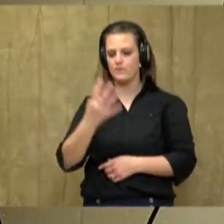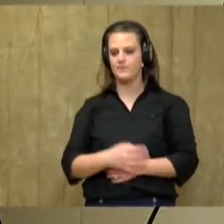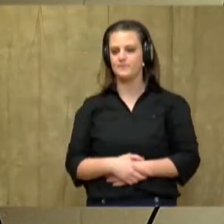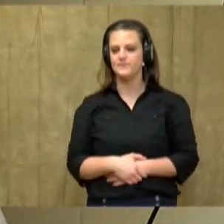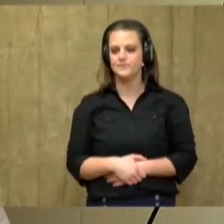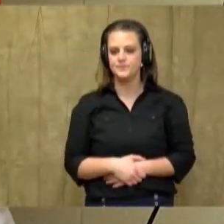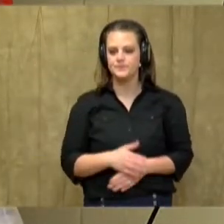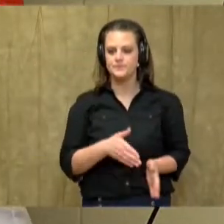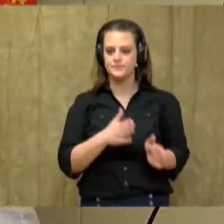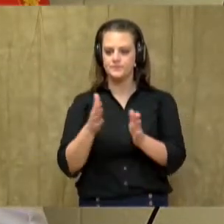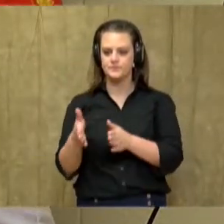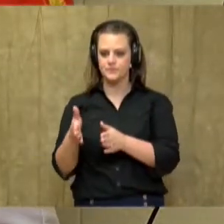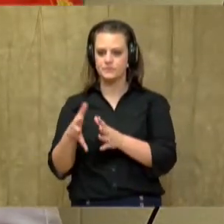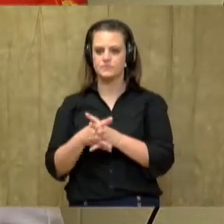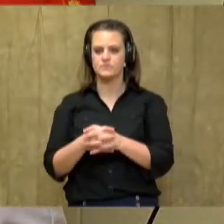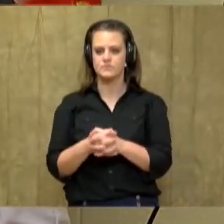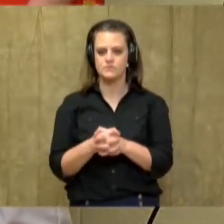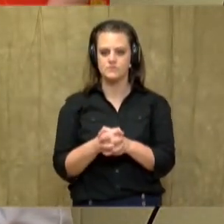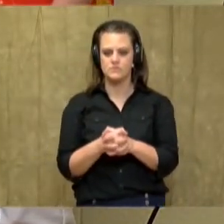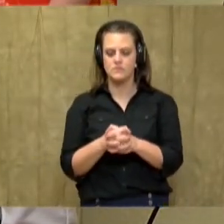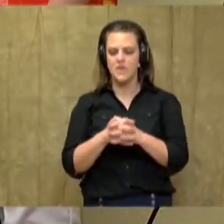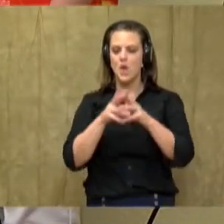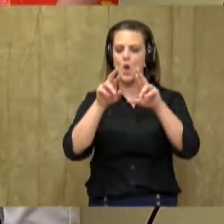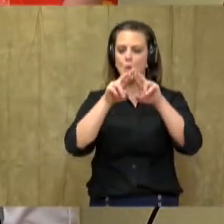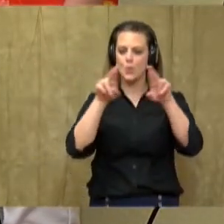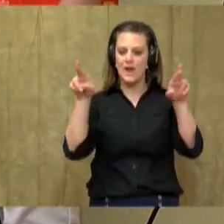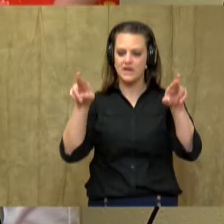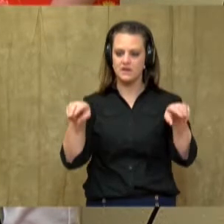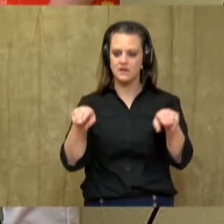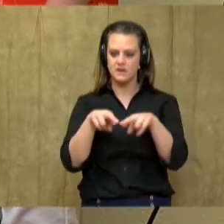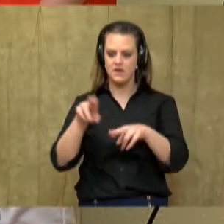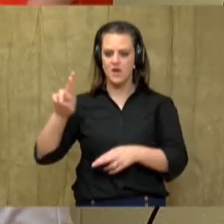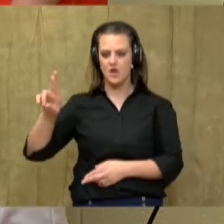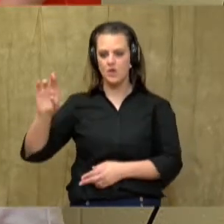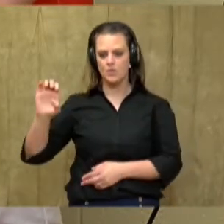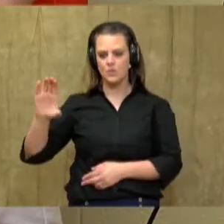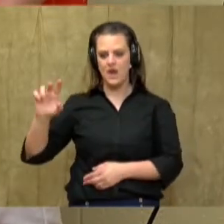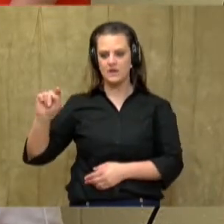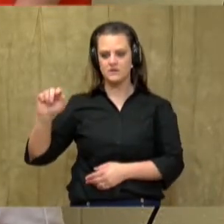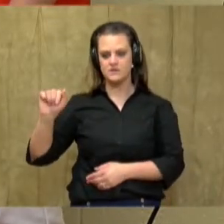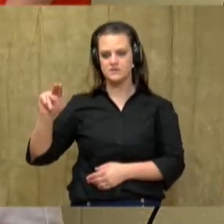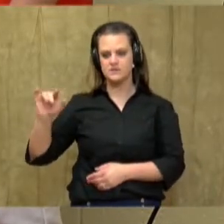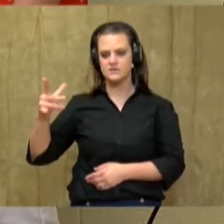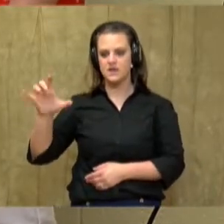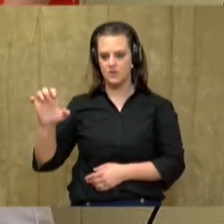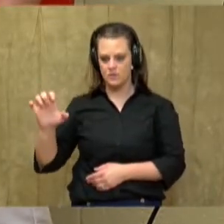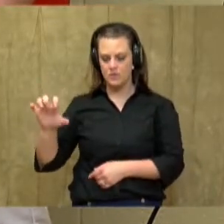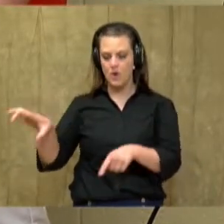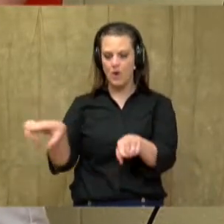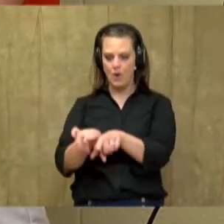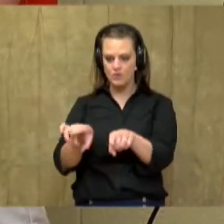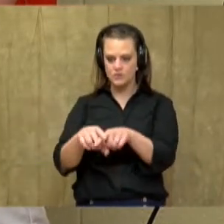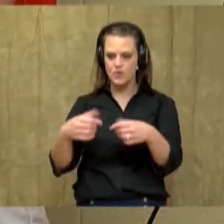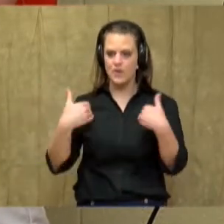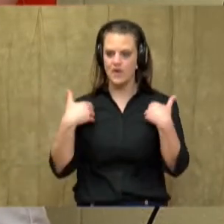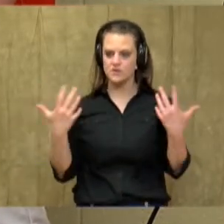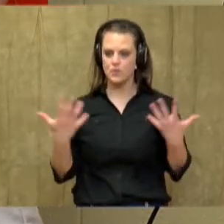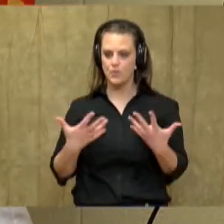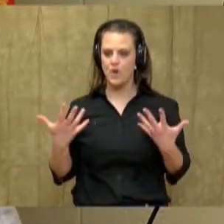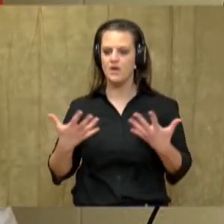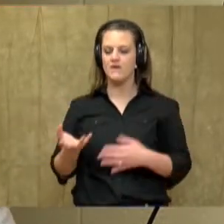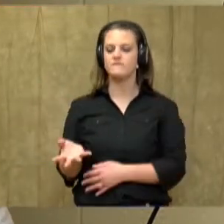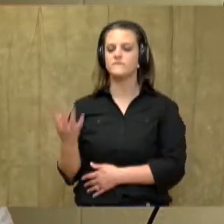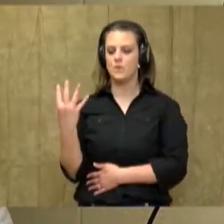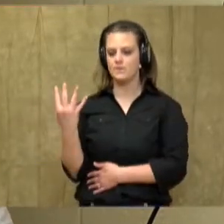this next shape. That's a rectangle, right? And it also has 4 right angles.